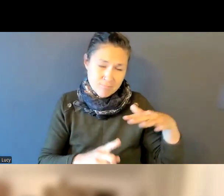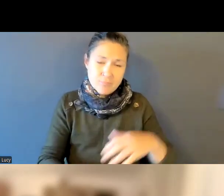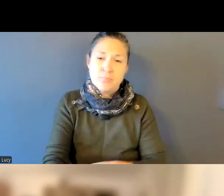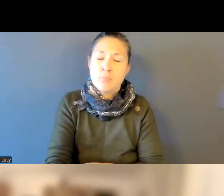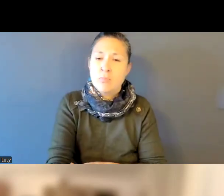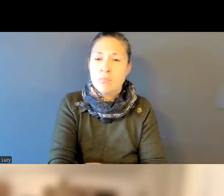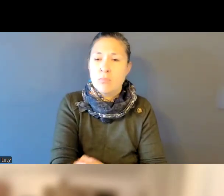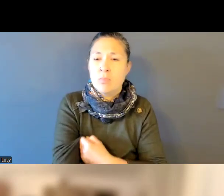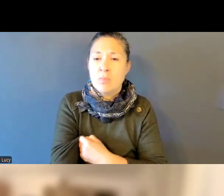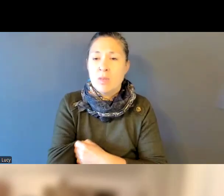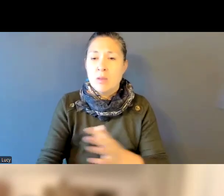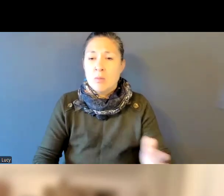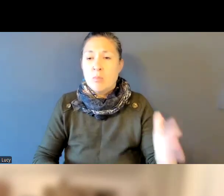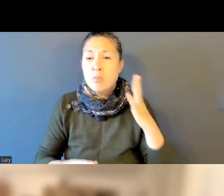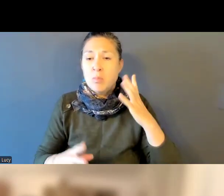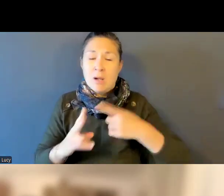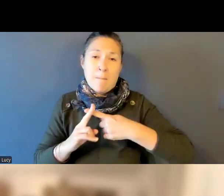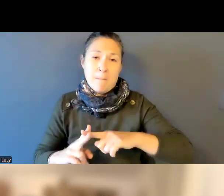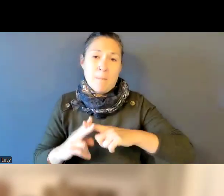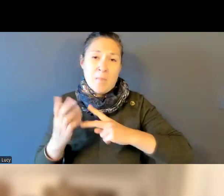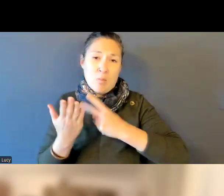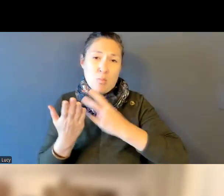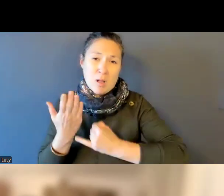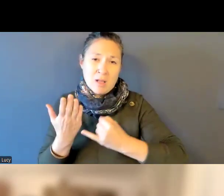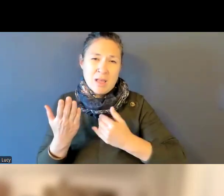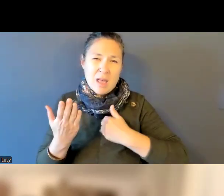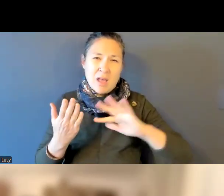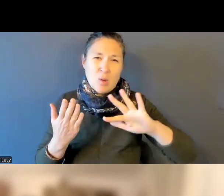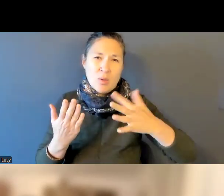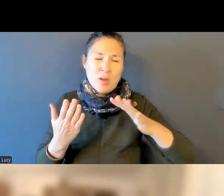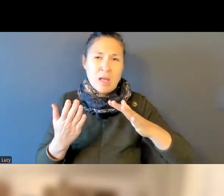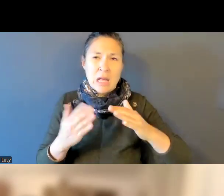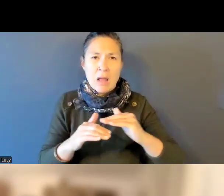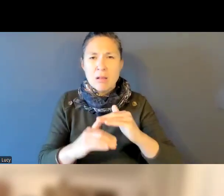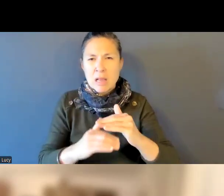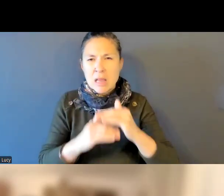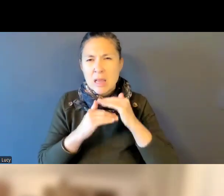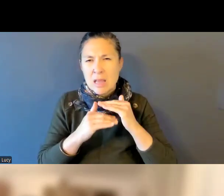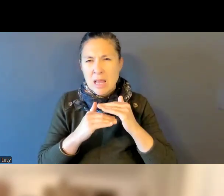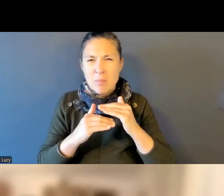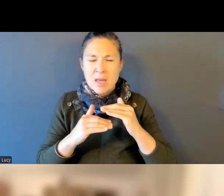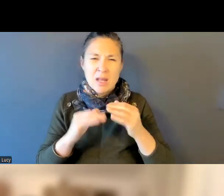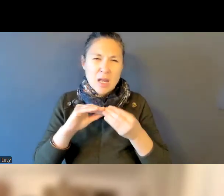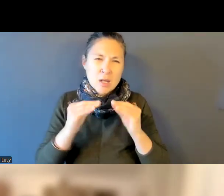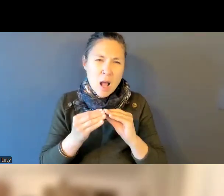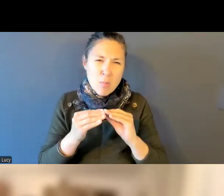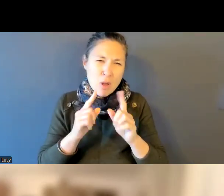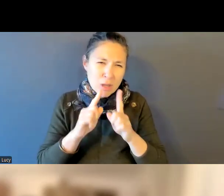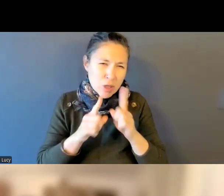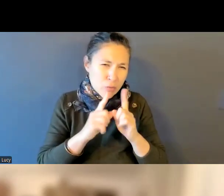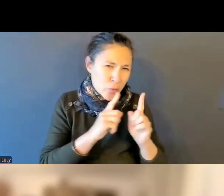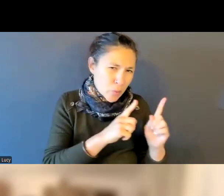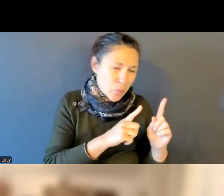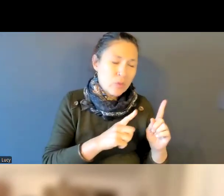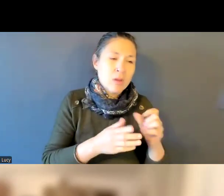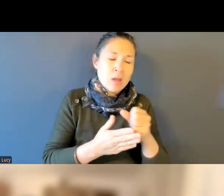we had a relatively narrow set of stakeholder interviews that helped us sort of establish